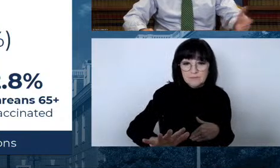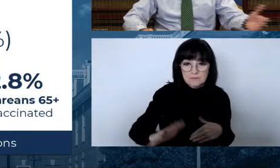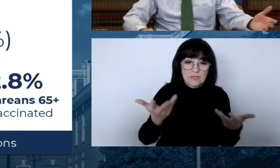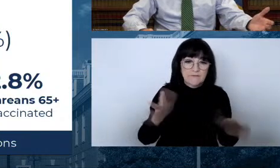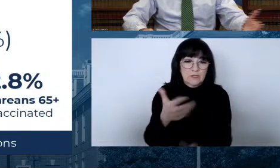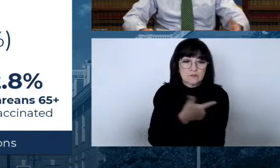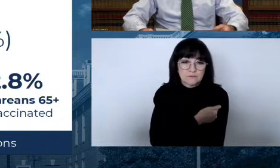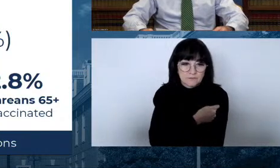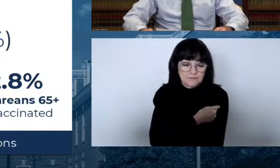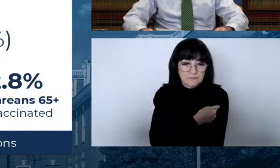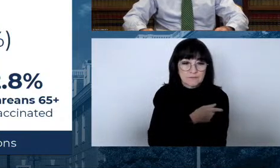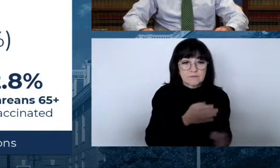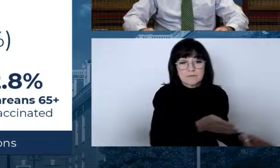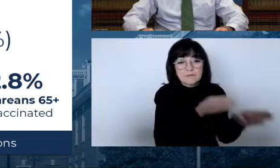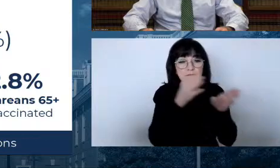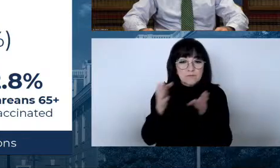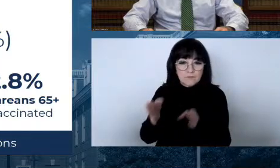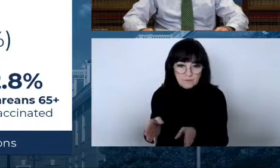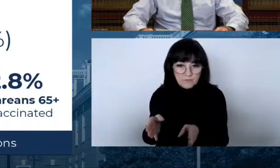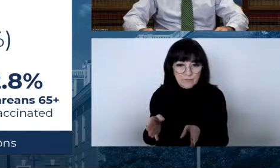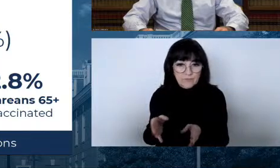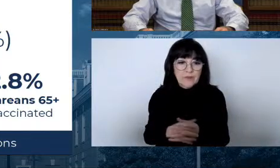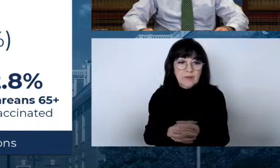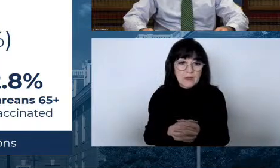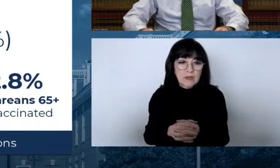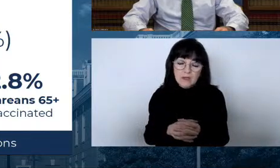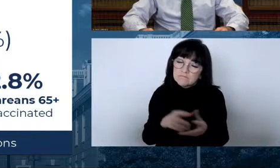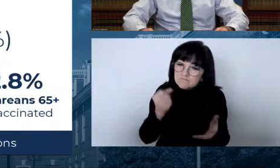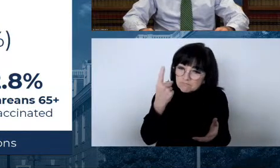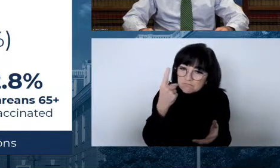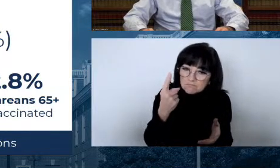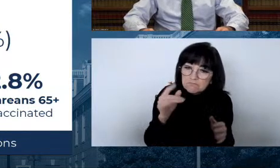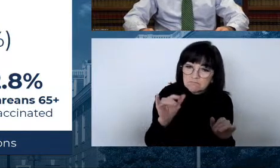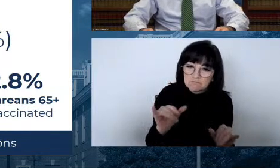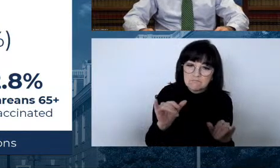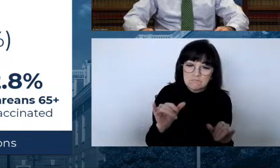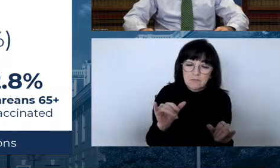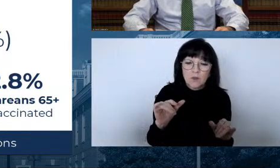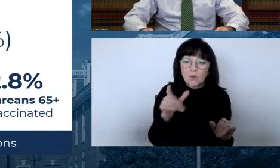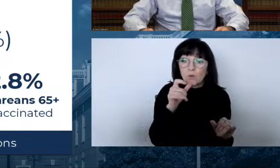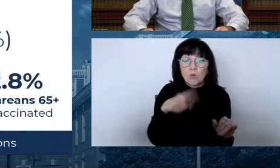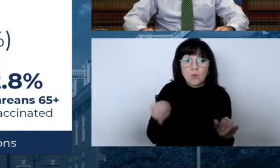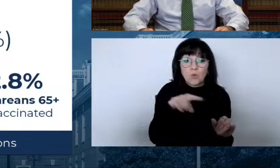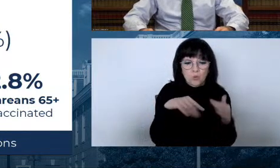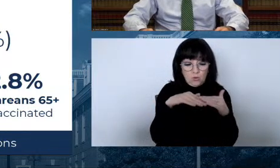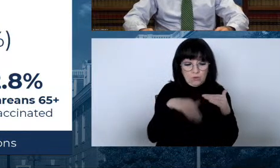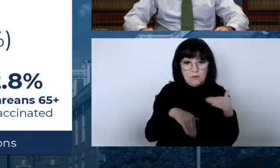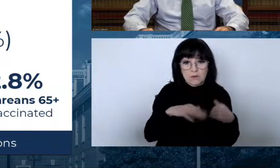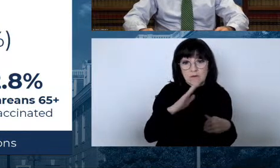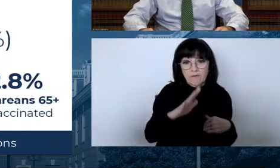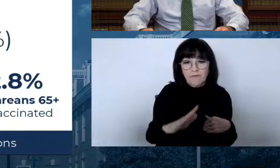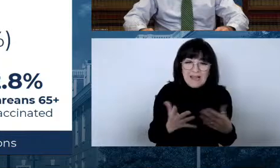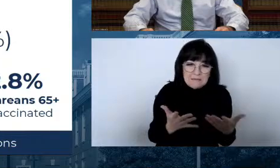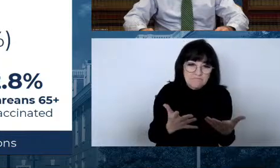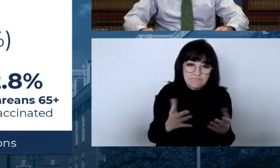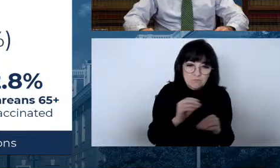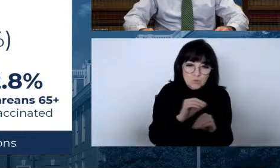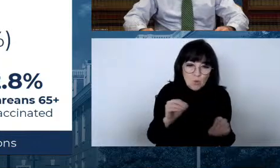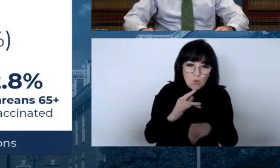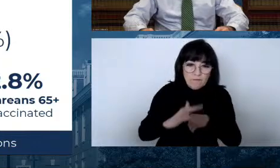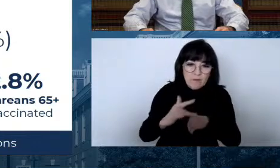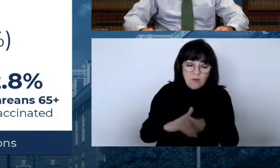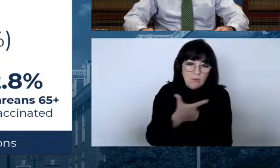of course, there are Delawareans under that age that are not eligible, and 73% for 12 and over,